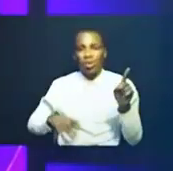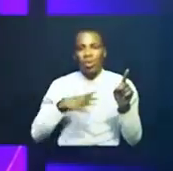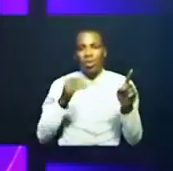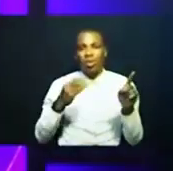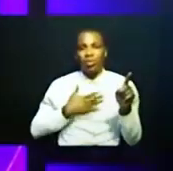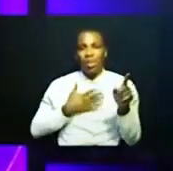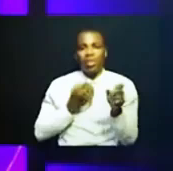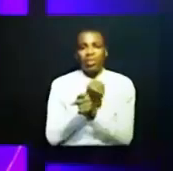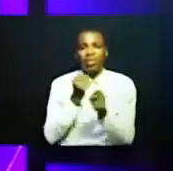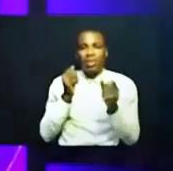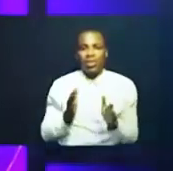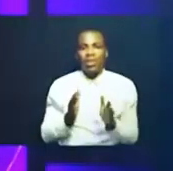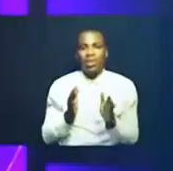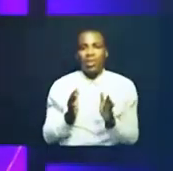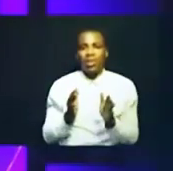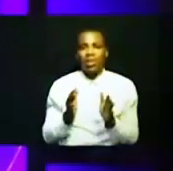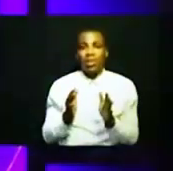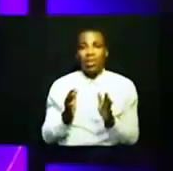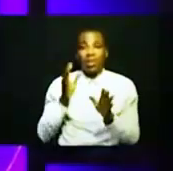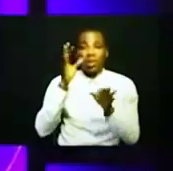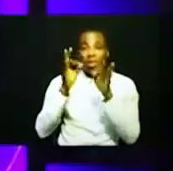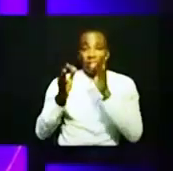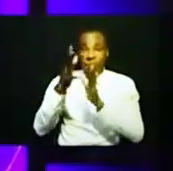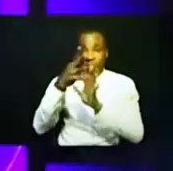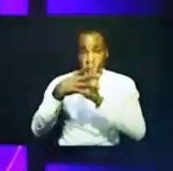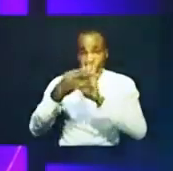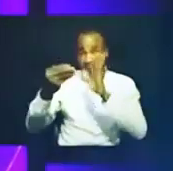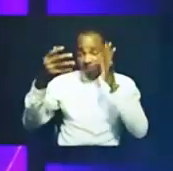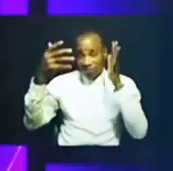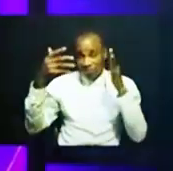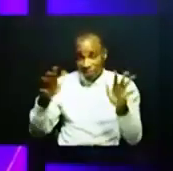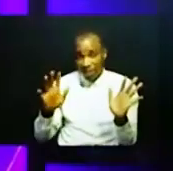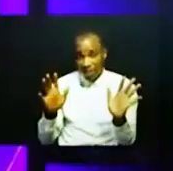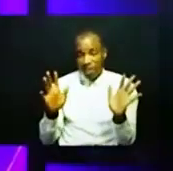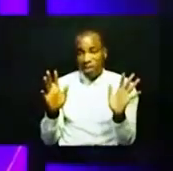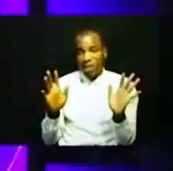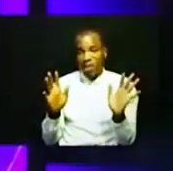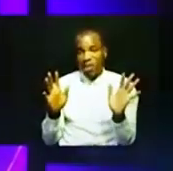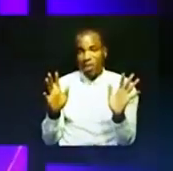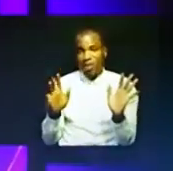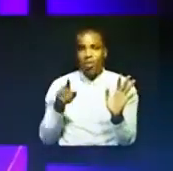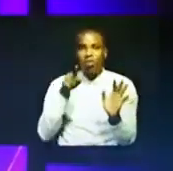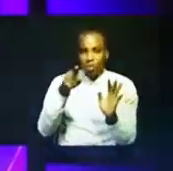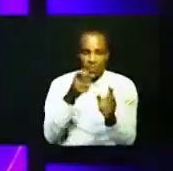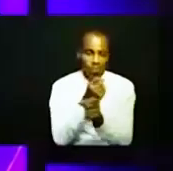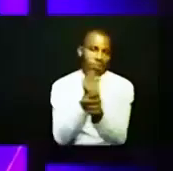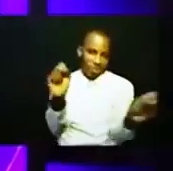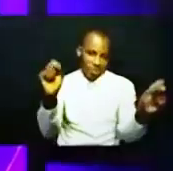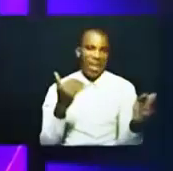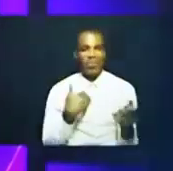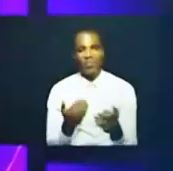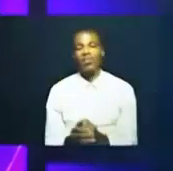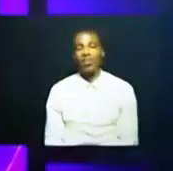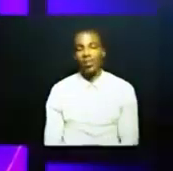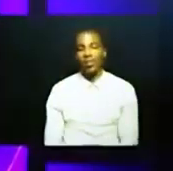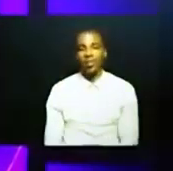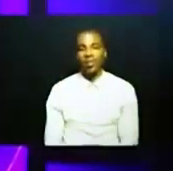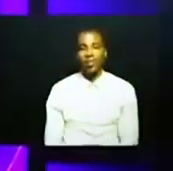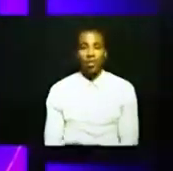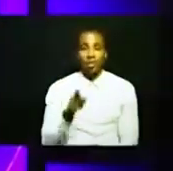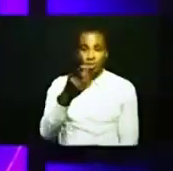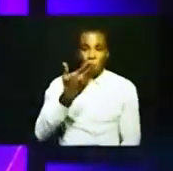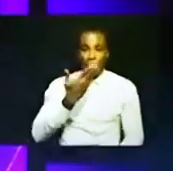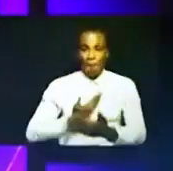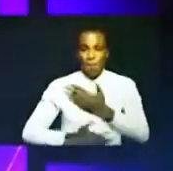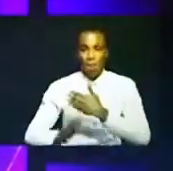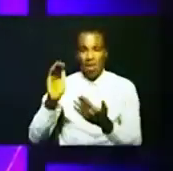have prayed this simple prayer. You are saved. You are born